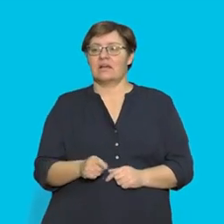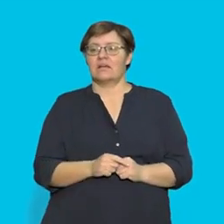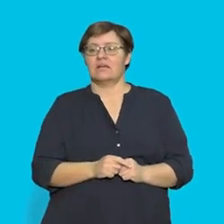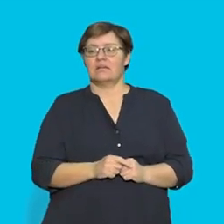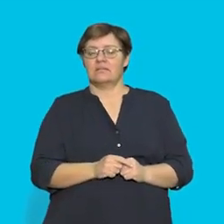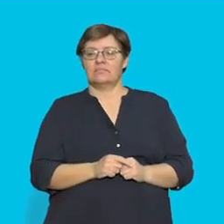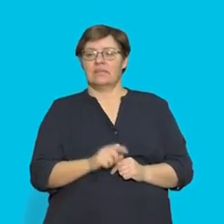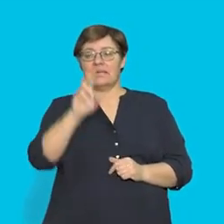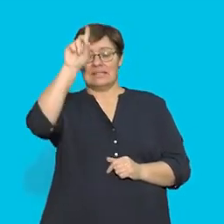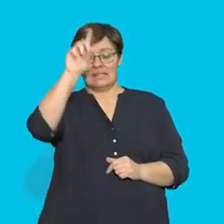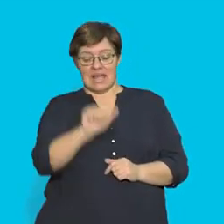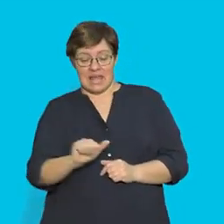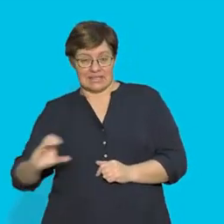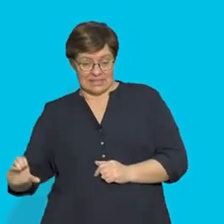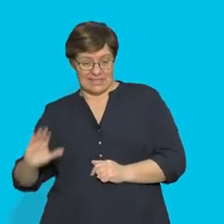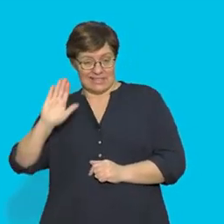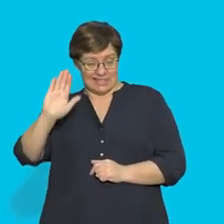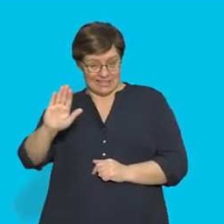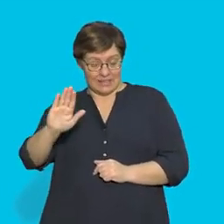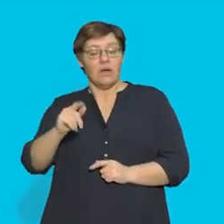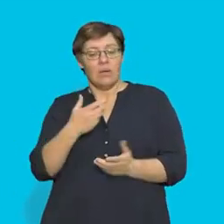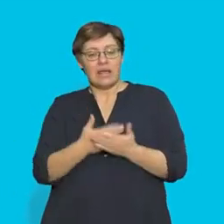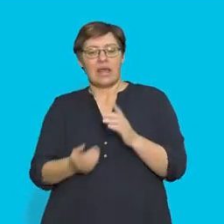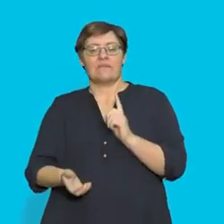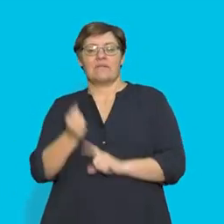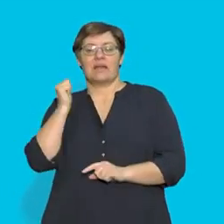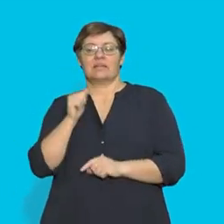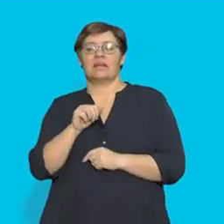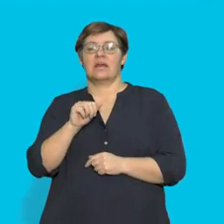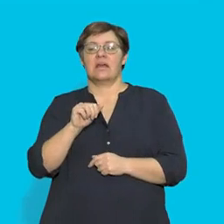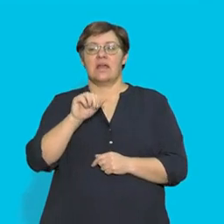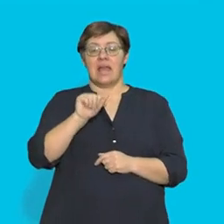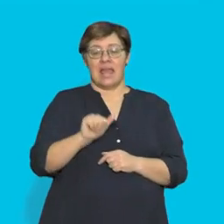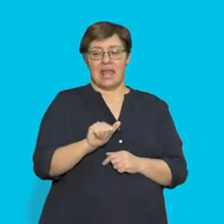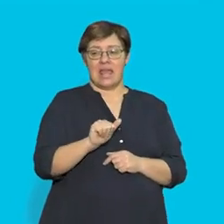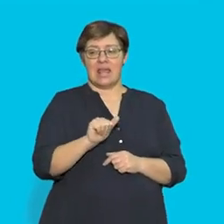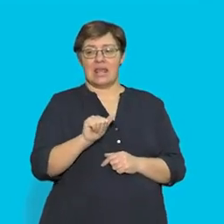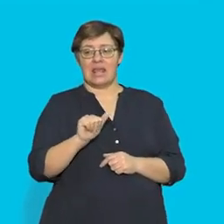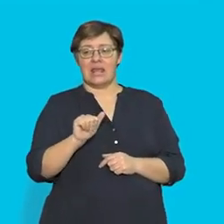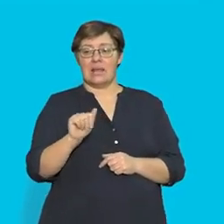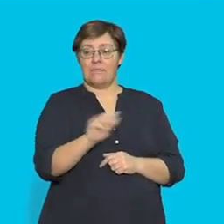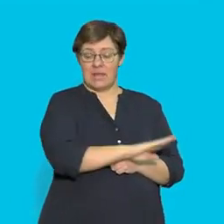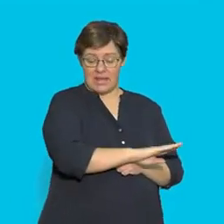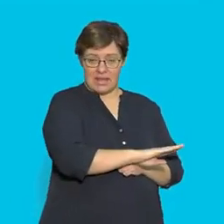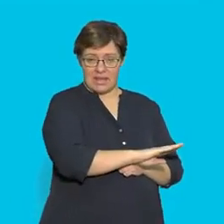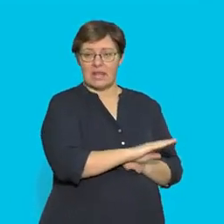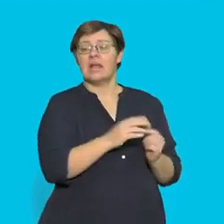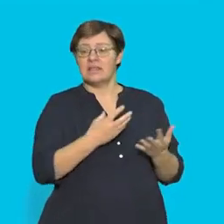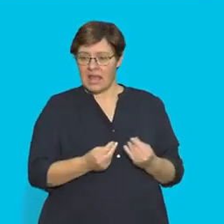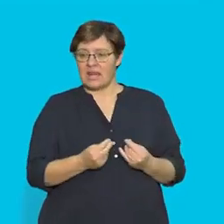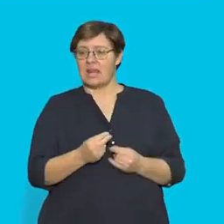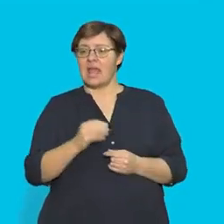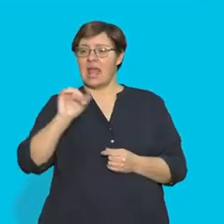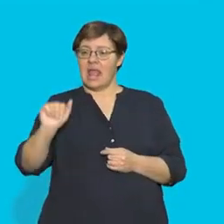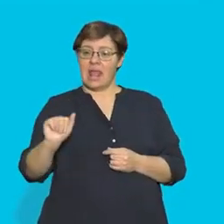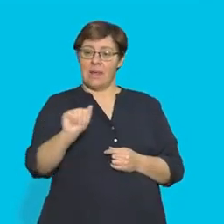here, BAC, the bottom triangle, the horizontal triangle, that means then I can find AB, and once I find AB, then I've